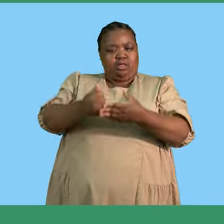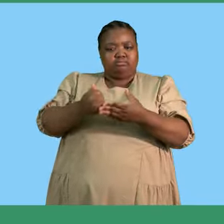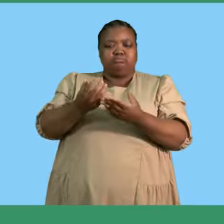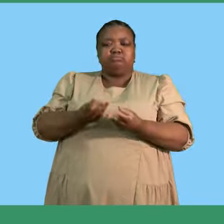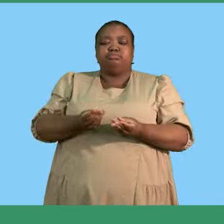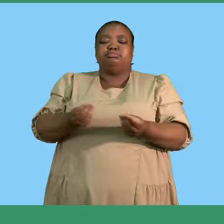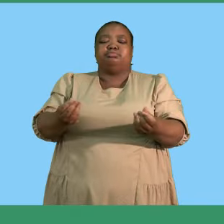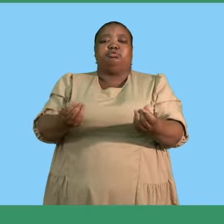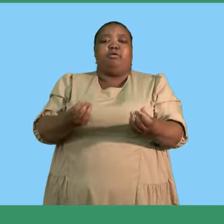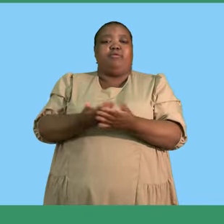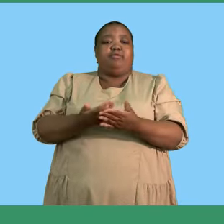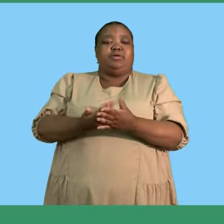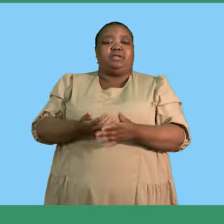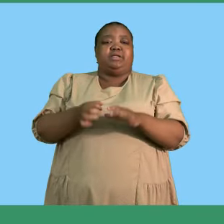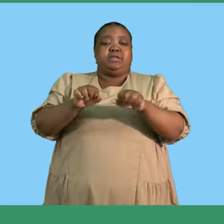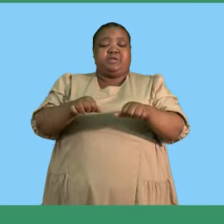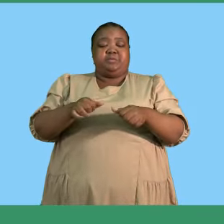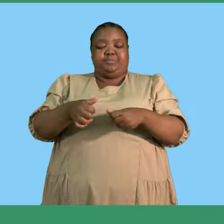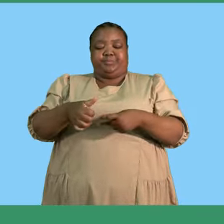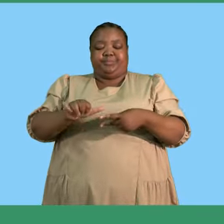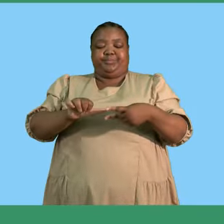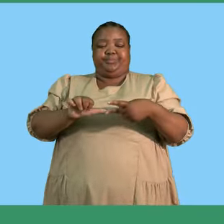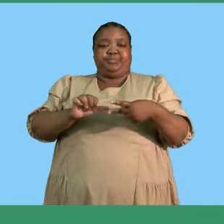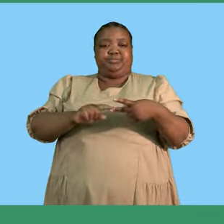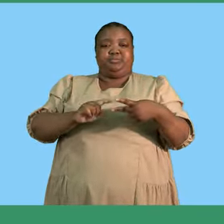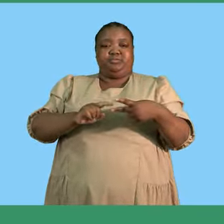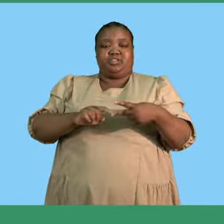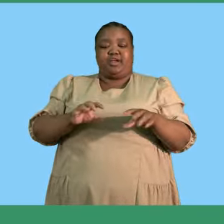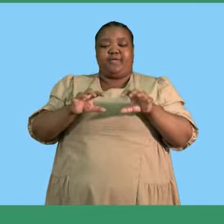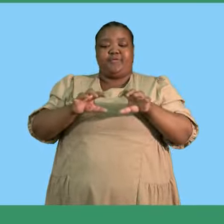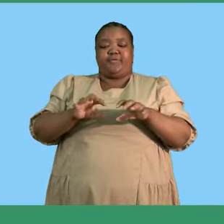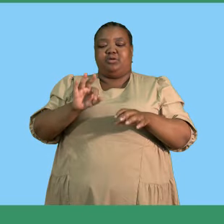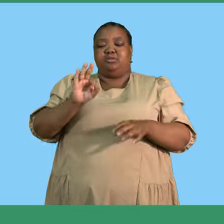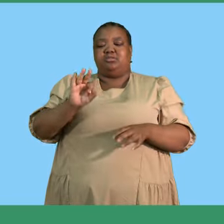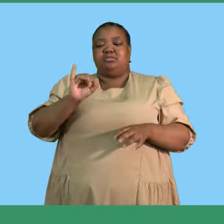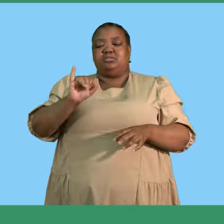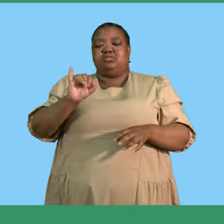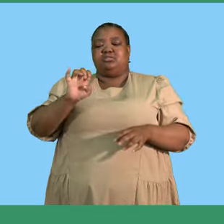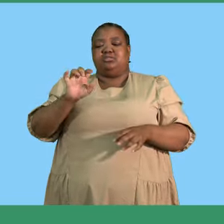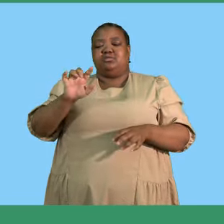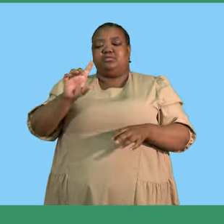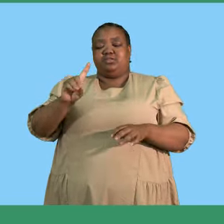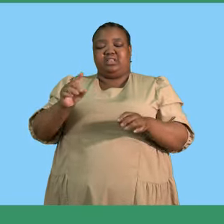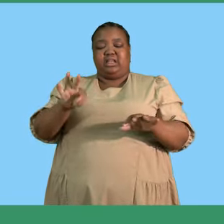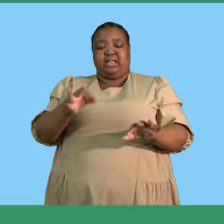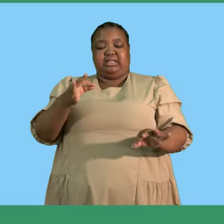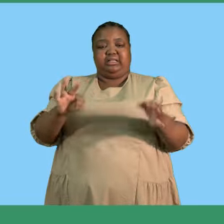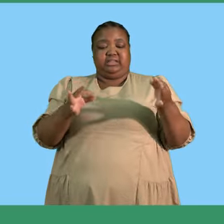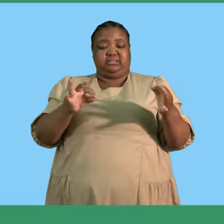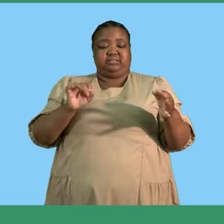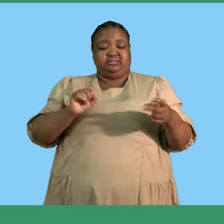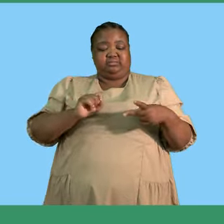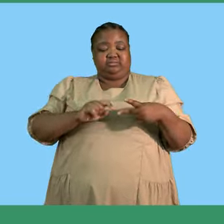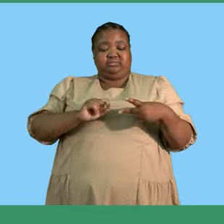complex problem. We also then have what we call the force field analysis. Now,